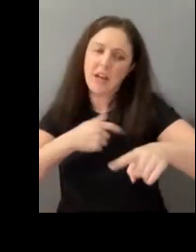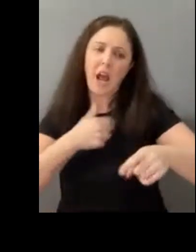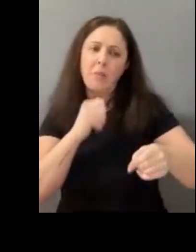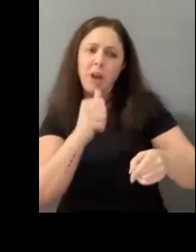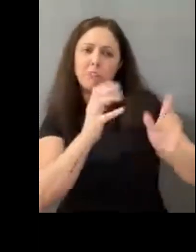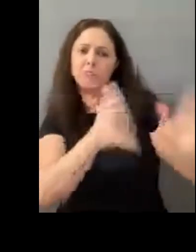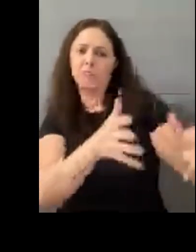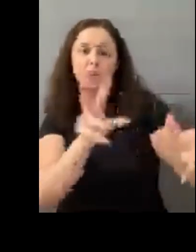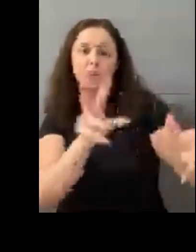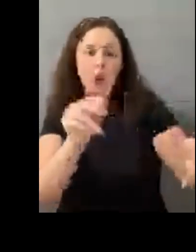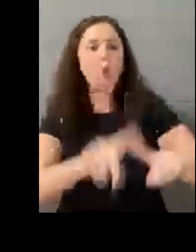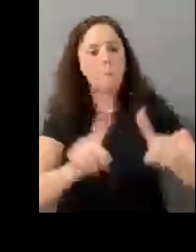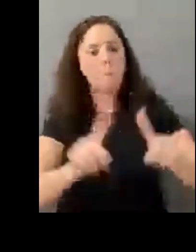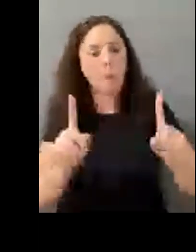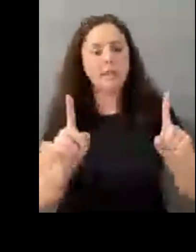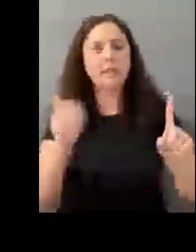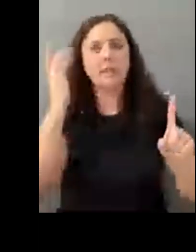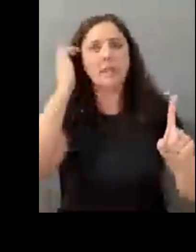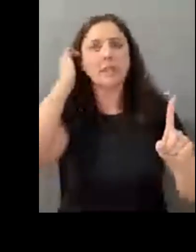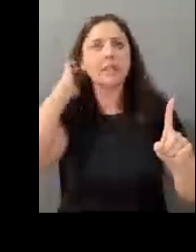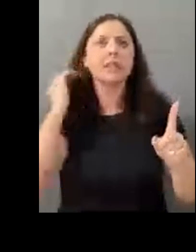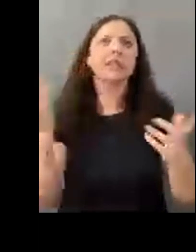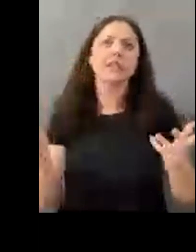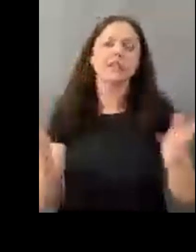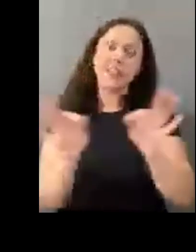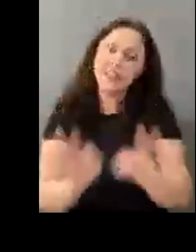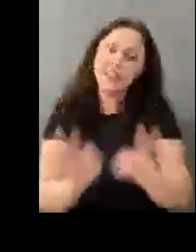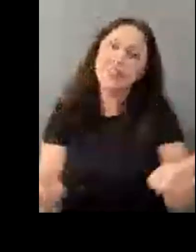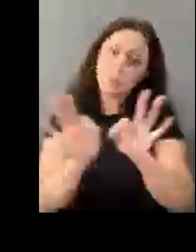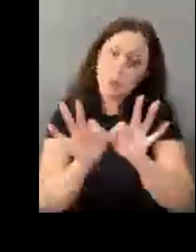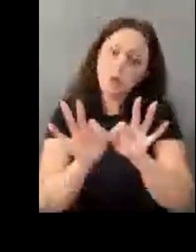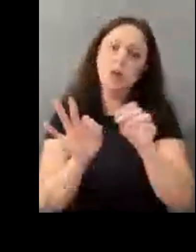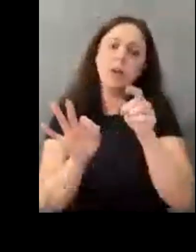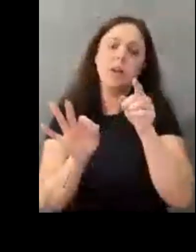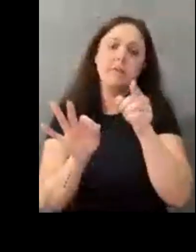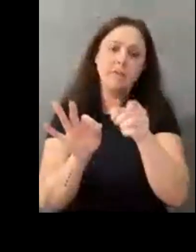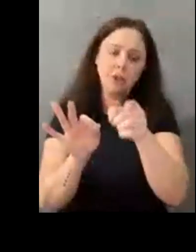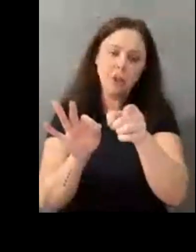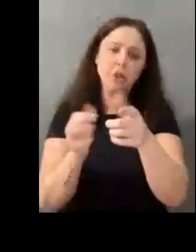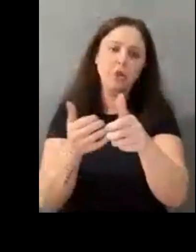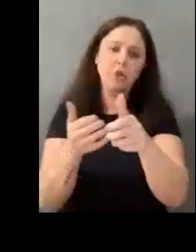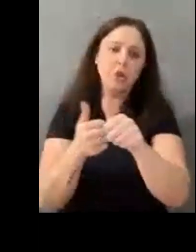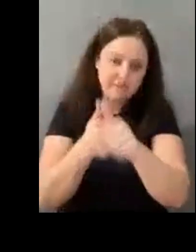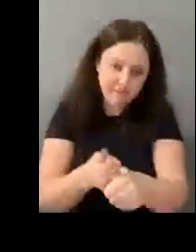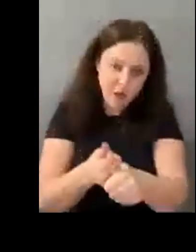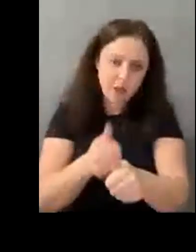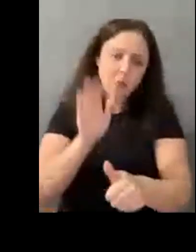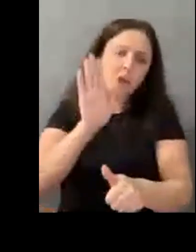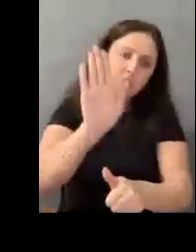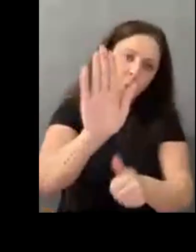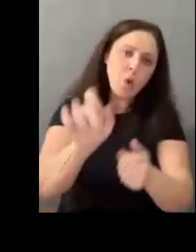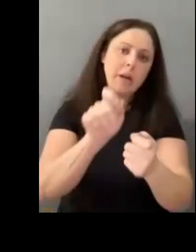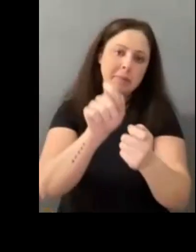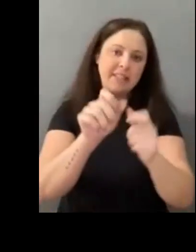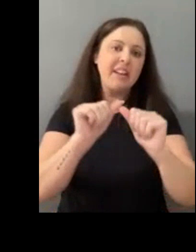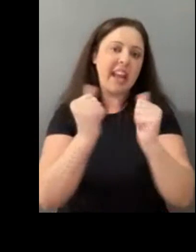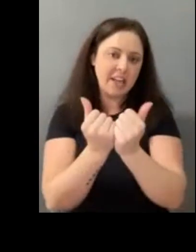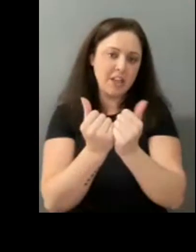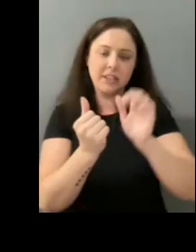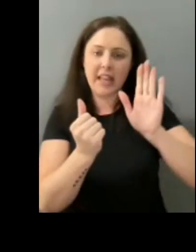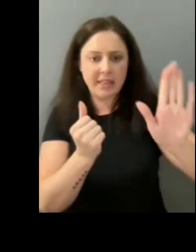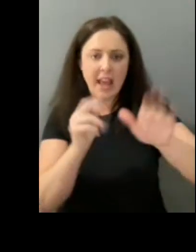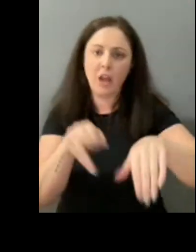that. But essentially, this is where it's going to be important that you follow your agency's normal